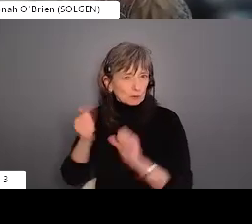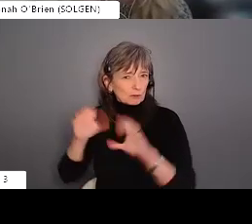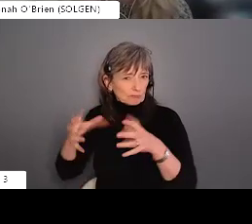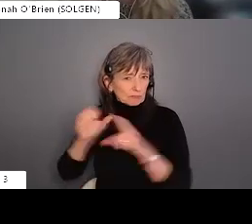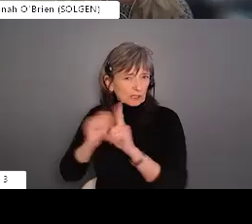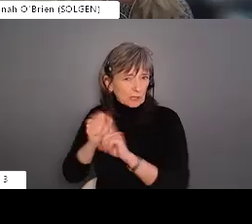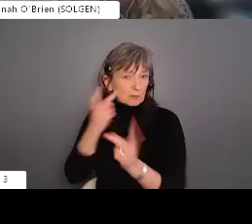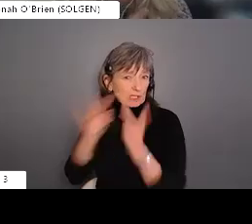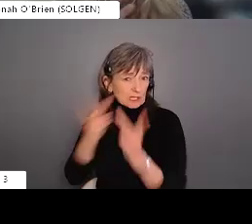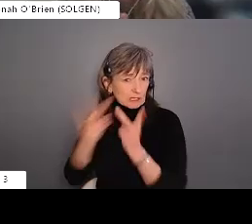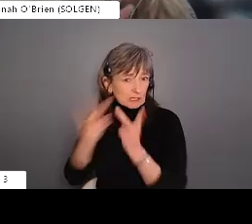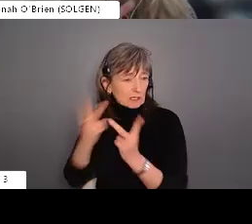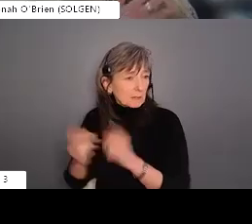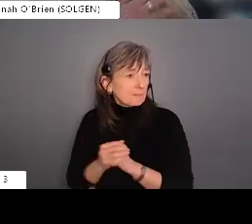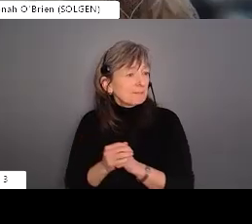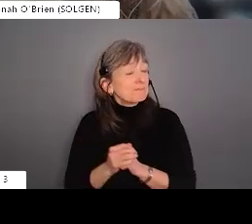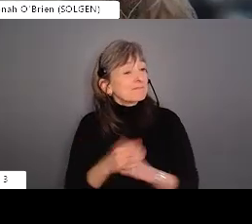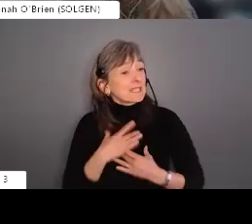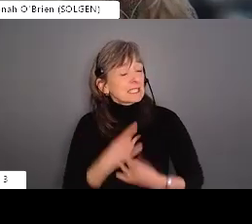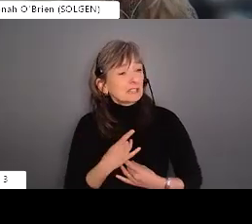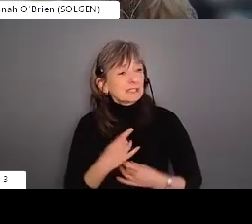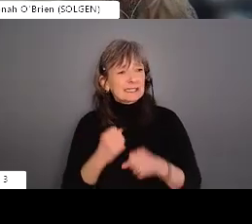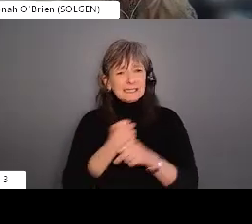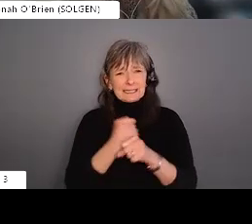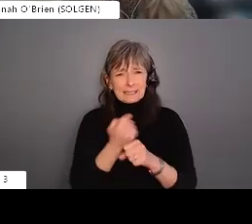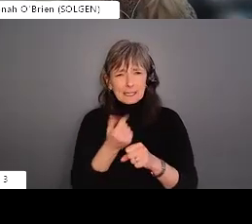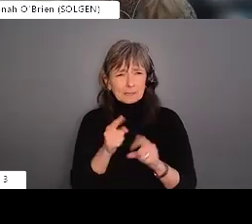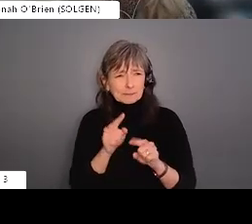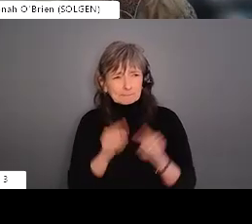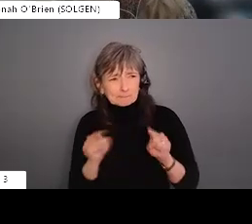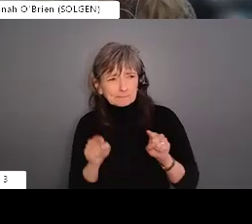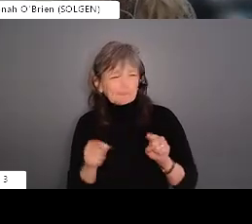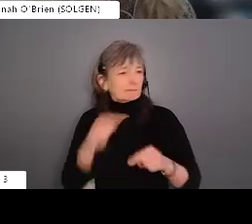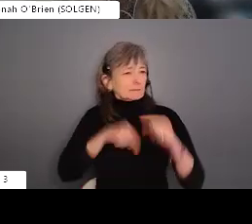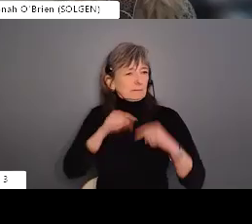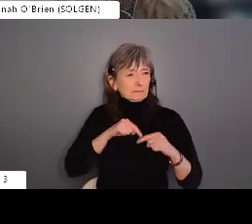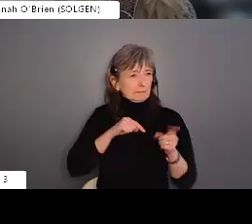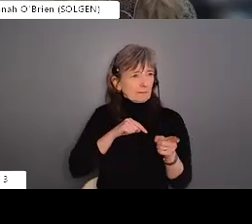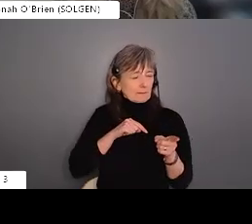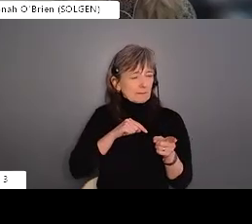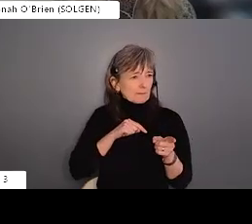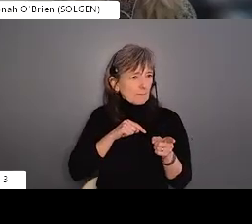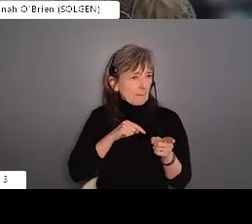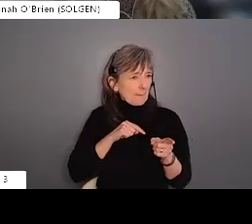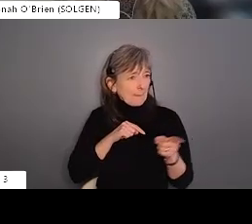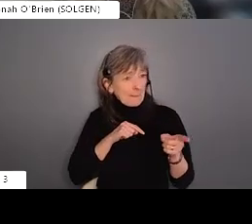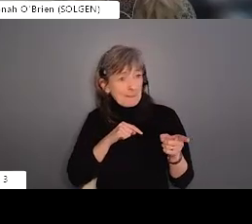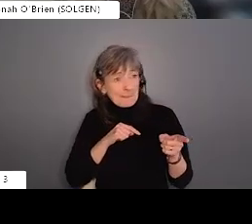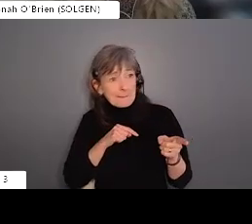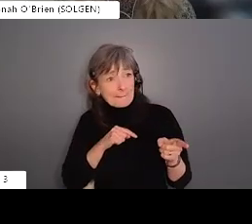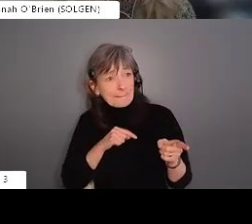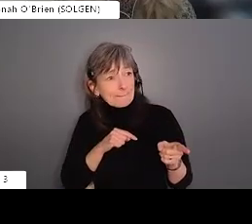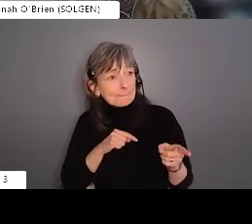is that the statistics vary a little bit. Like I showed you in, I'll go back 2 slides. We